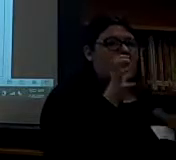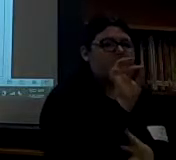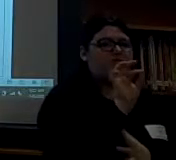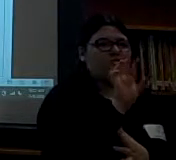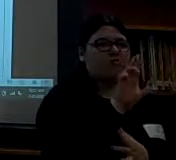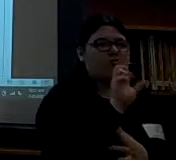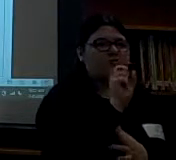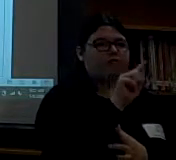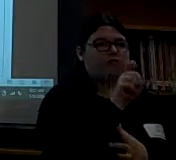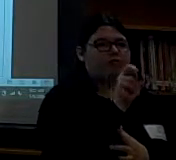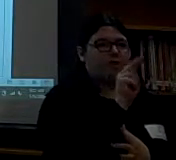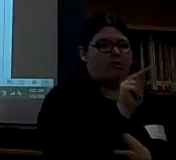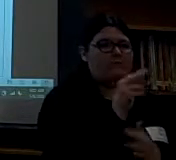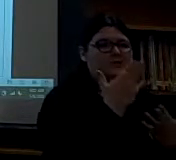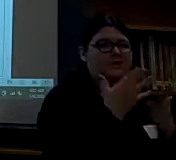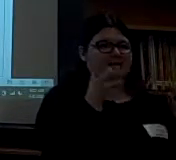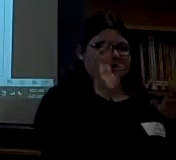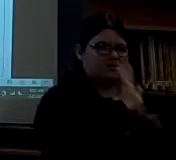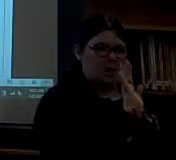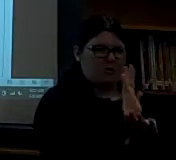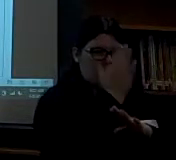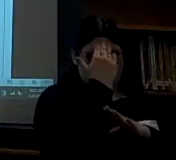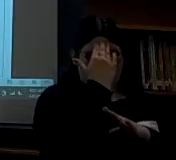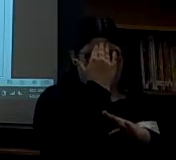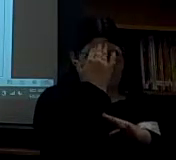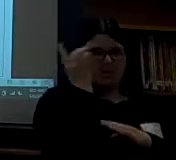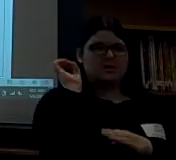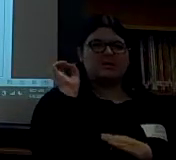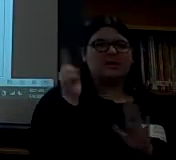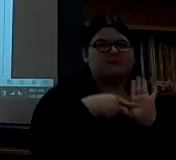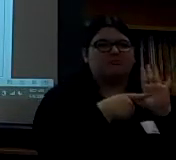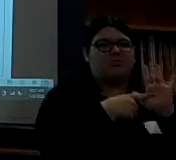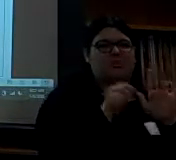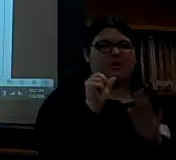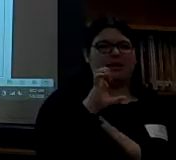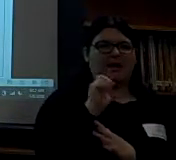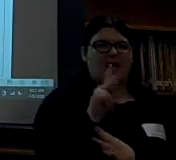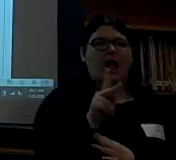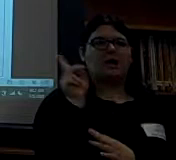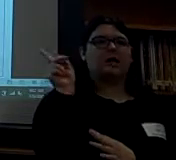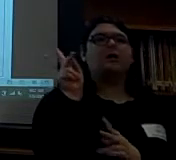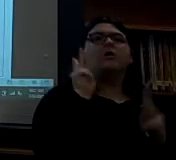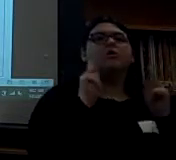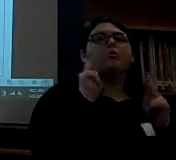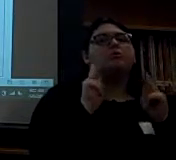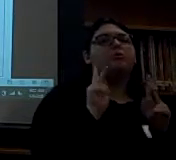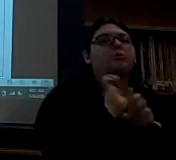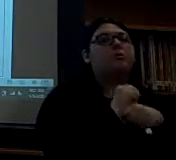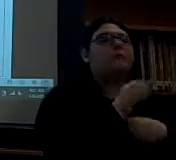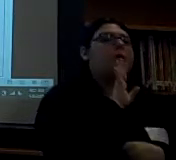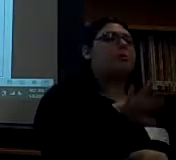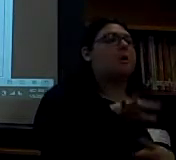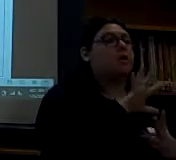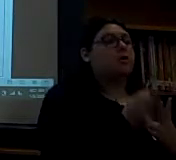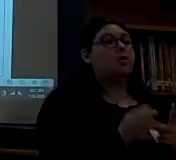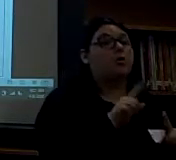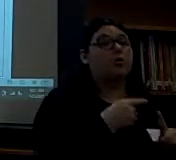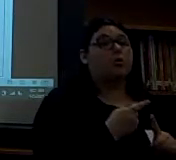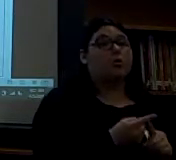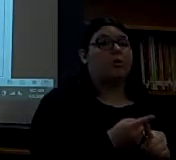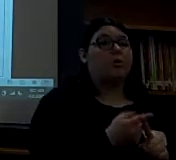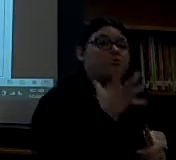Frozen. But this is a quote from that movie that absolutely demonstrates the yuck factor, and it's so true. People make bad choices when